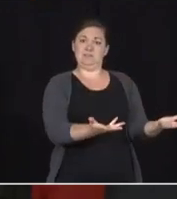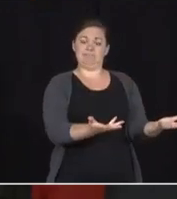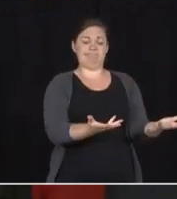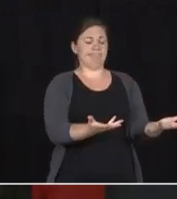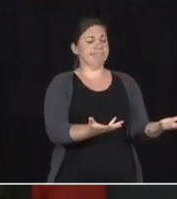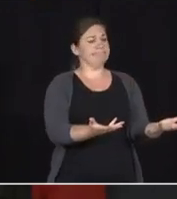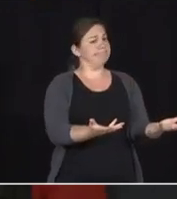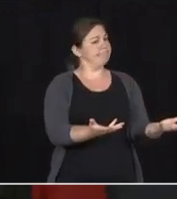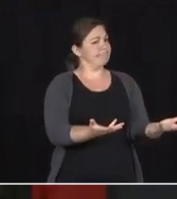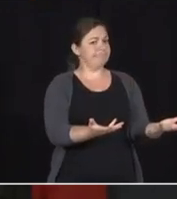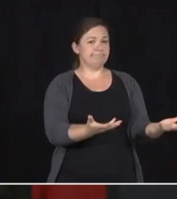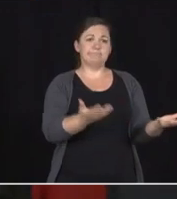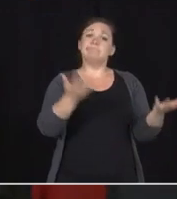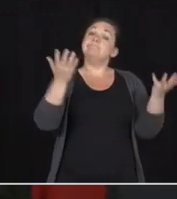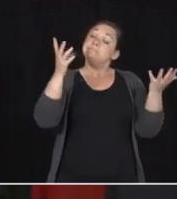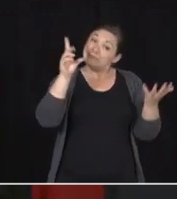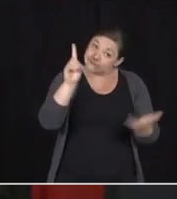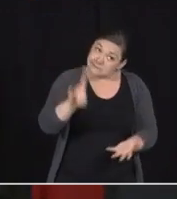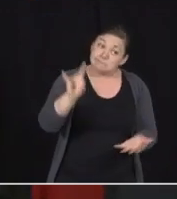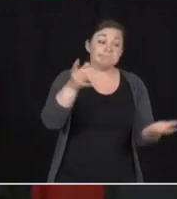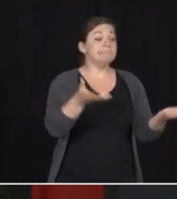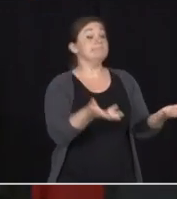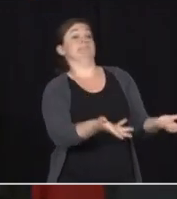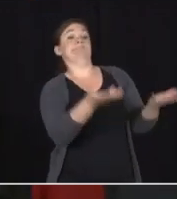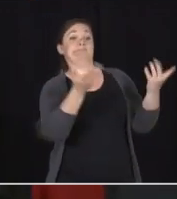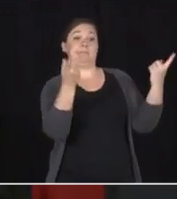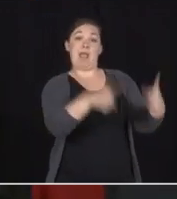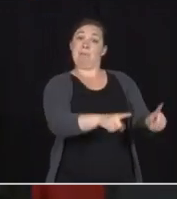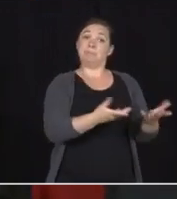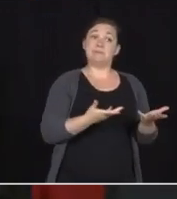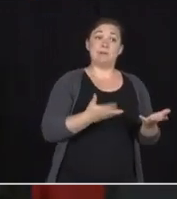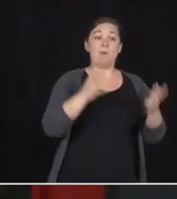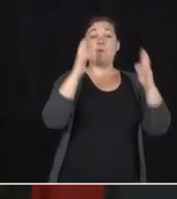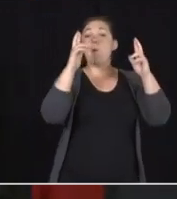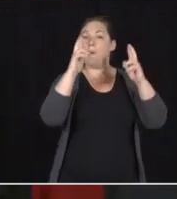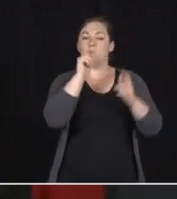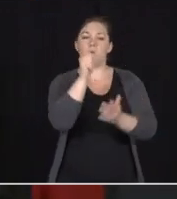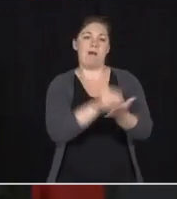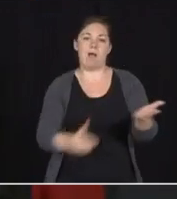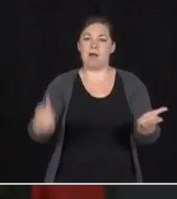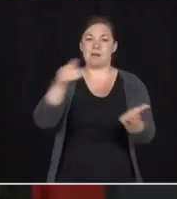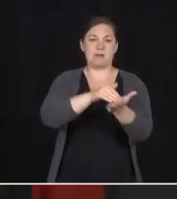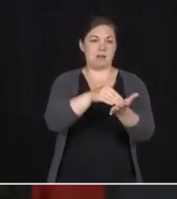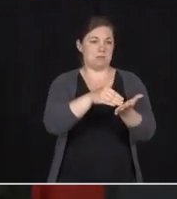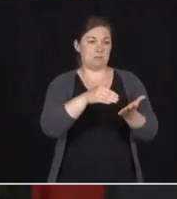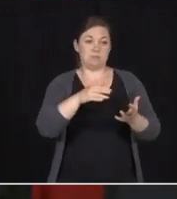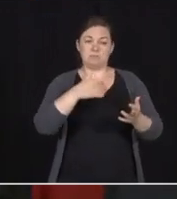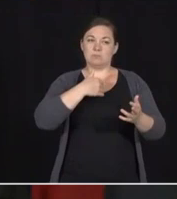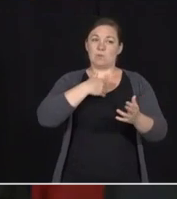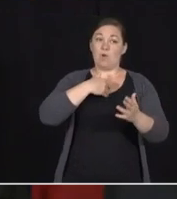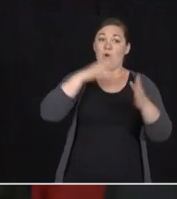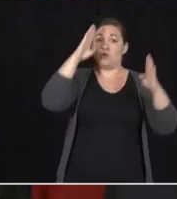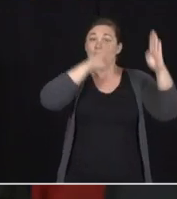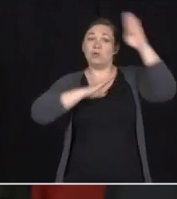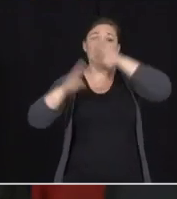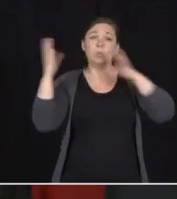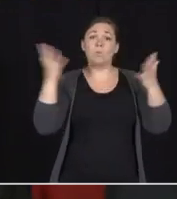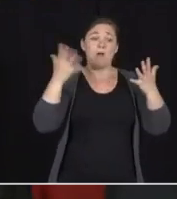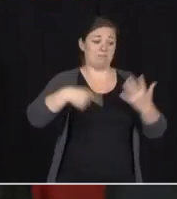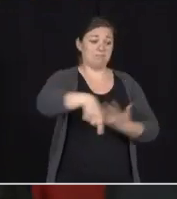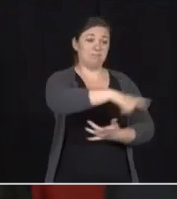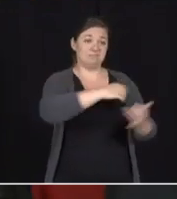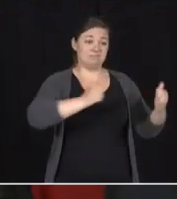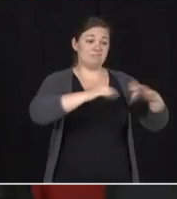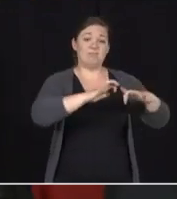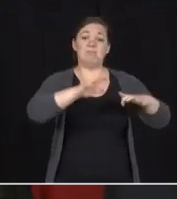they did. Now hopefully it's not going to happen again. What I worry about, Travis, is them going back home. How about their family members, their